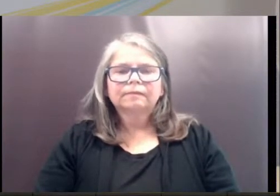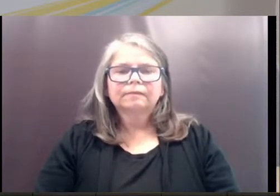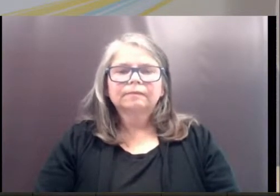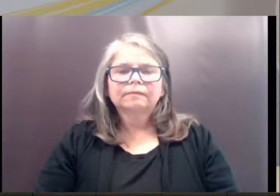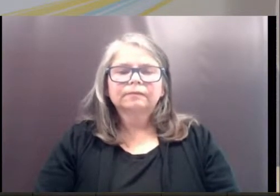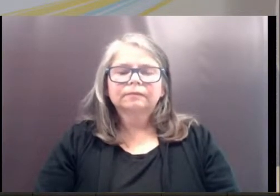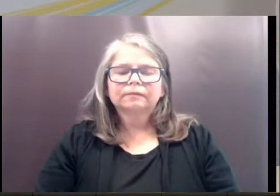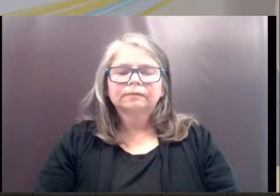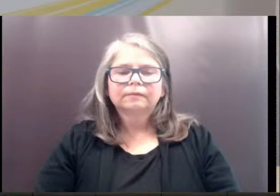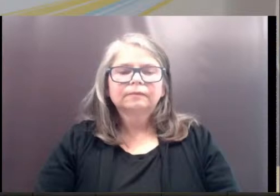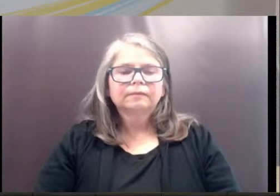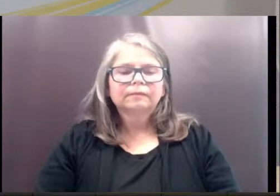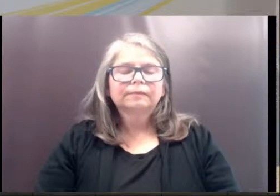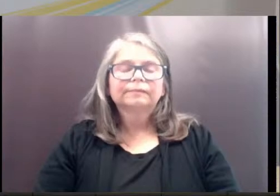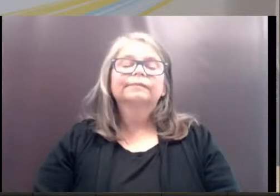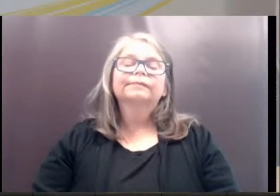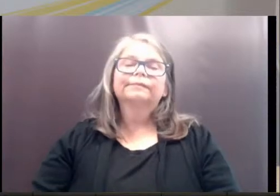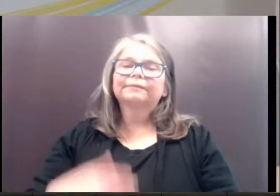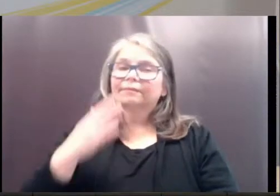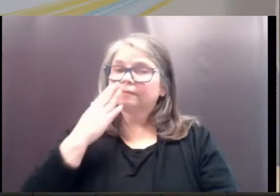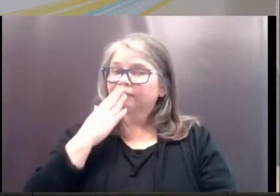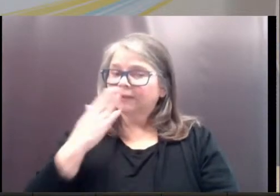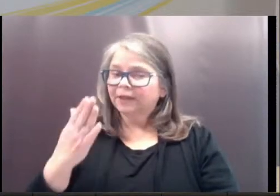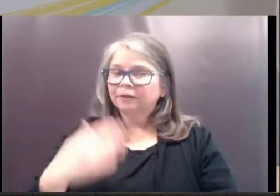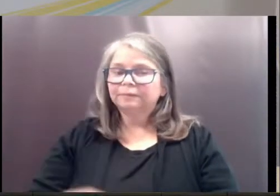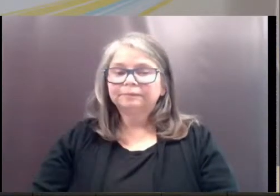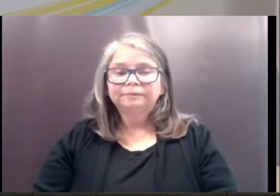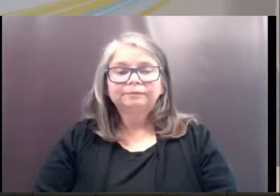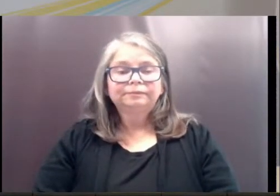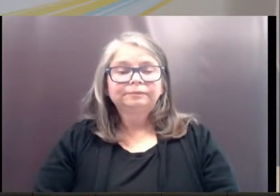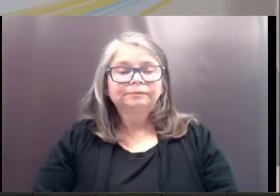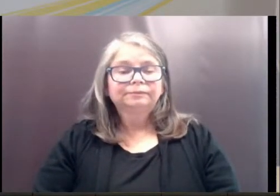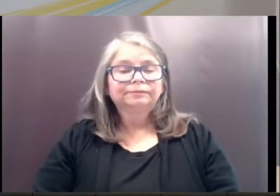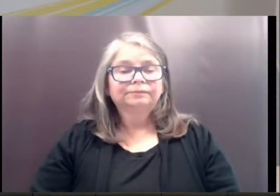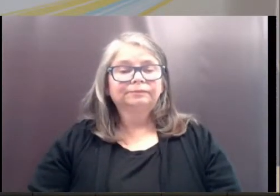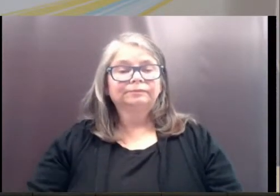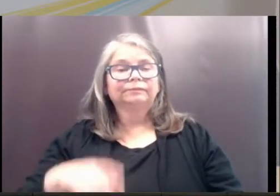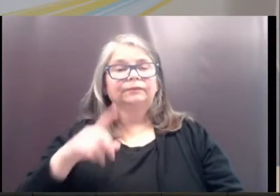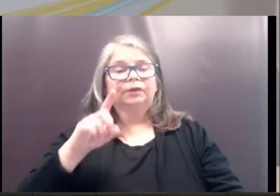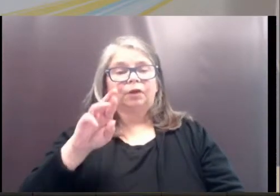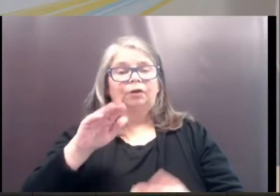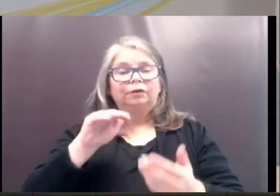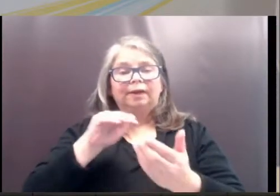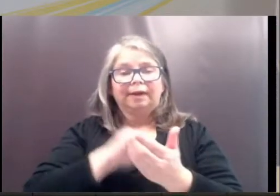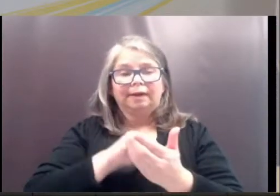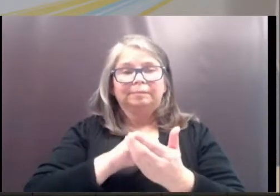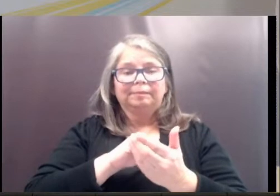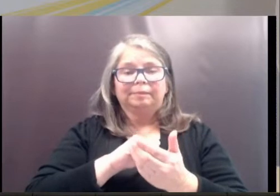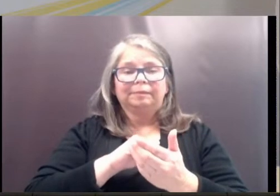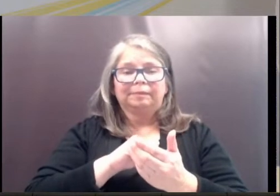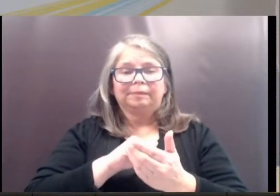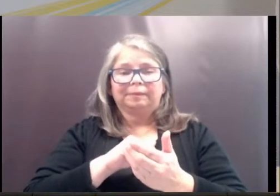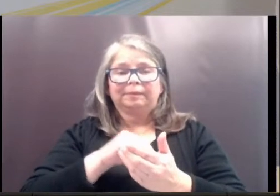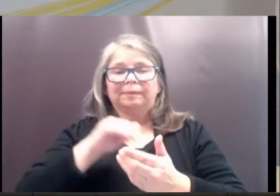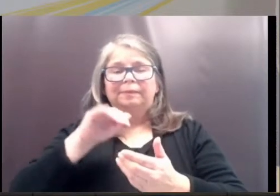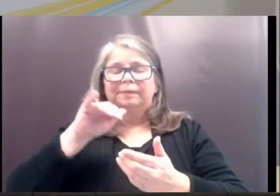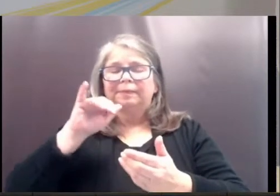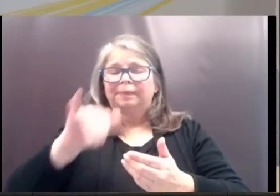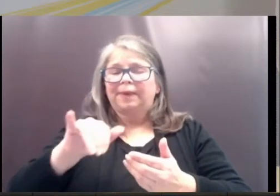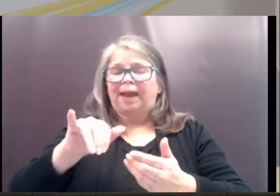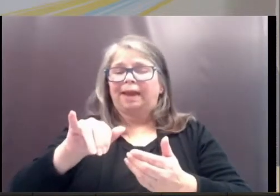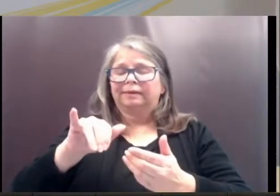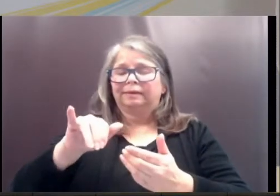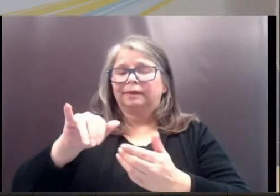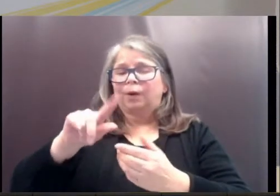Merci beaucoup. Okay. I might just translate that last question. It was a question about what we